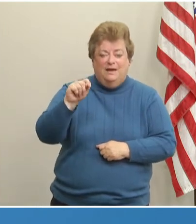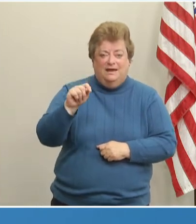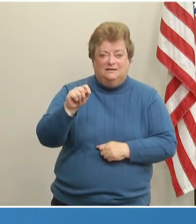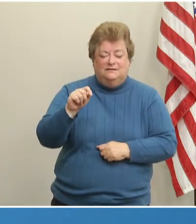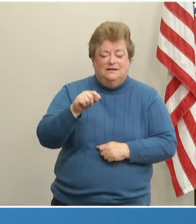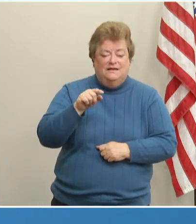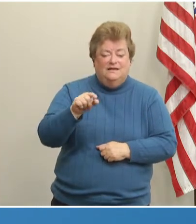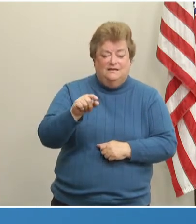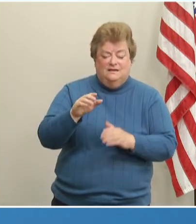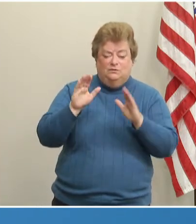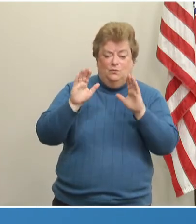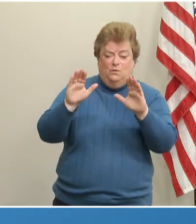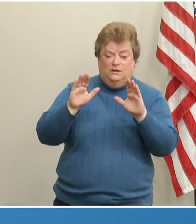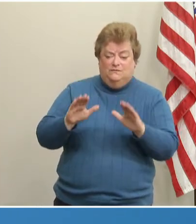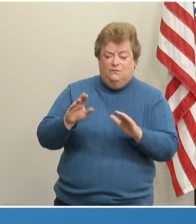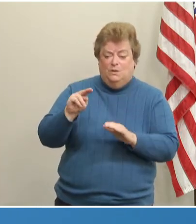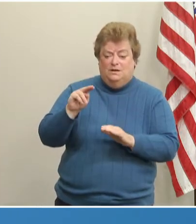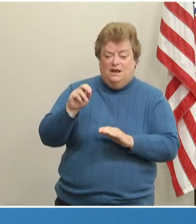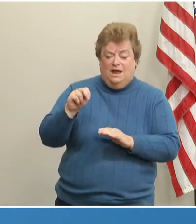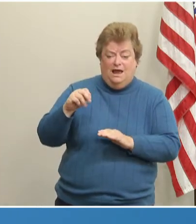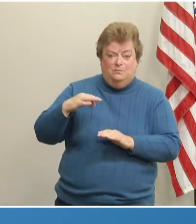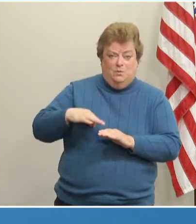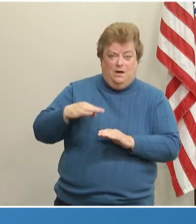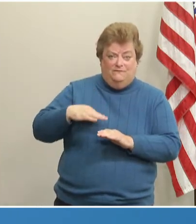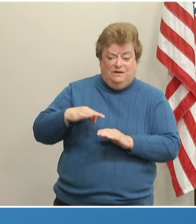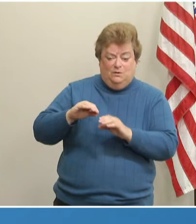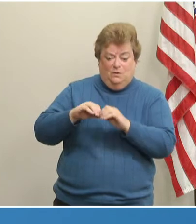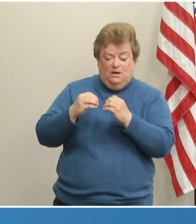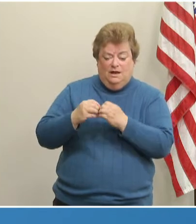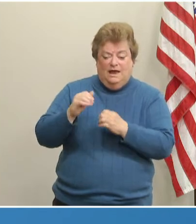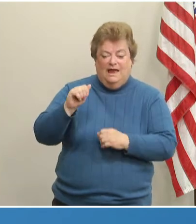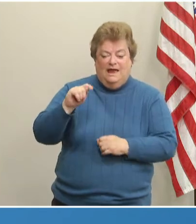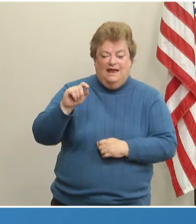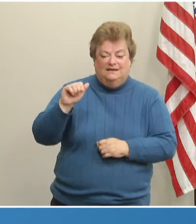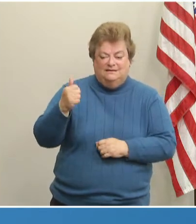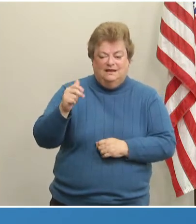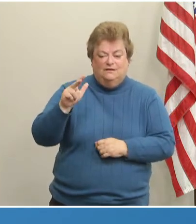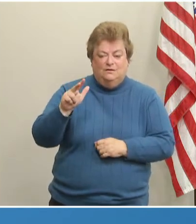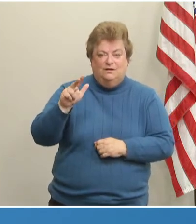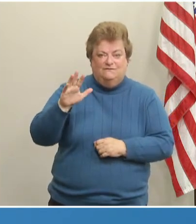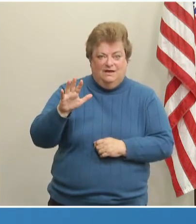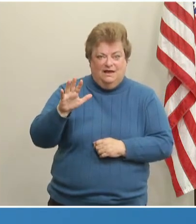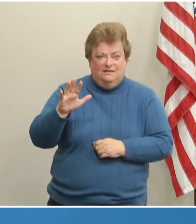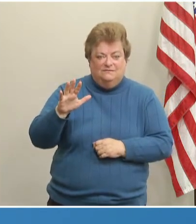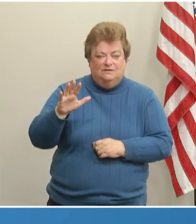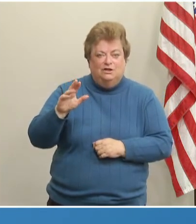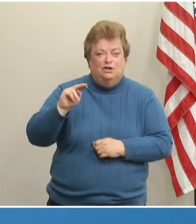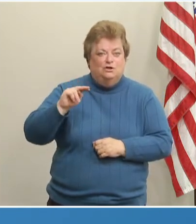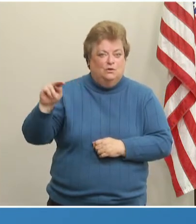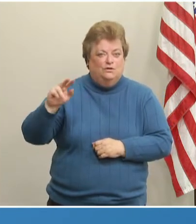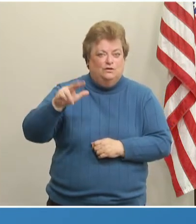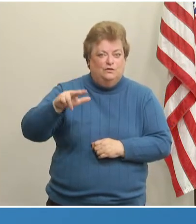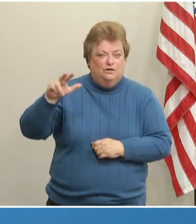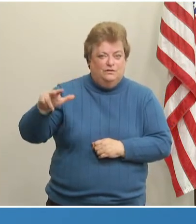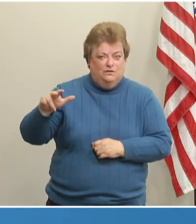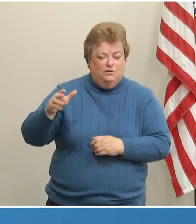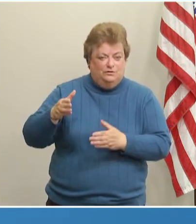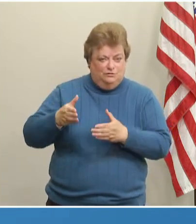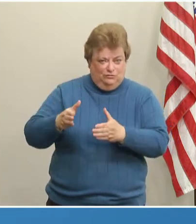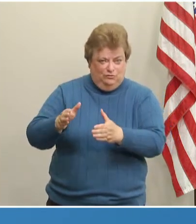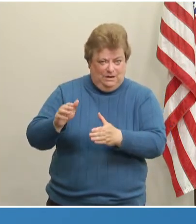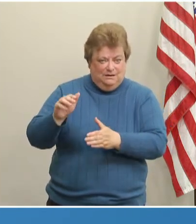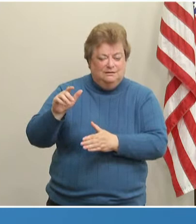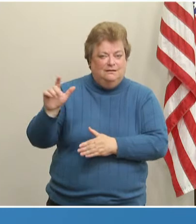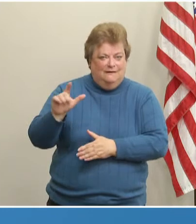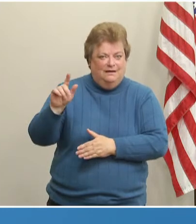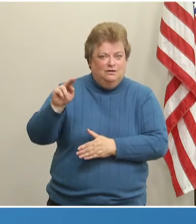wonderful nonprofit organization is located at 1035 North 33rd Street in Lincoln,